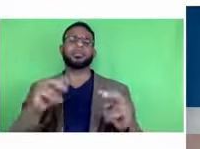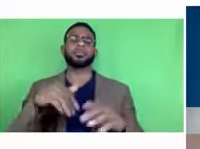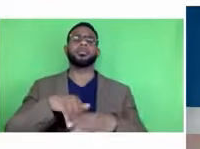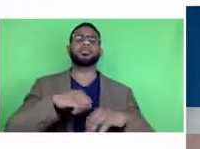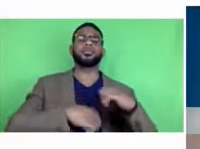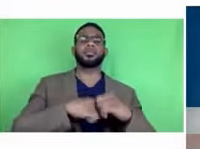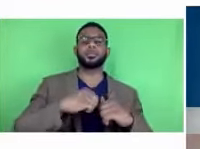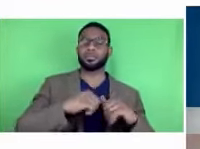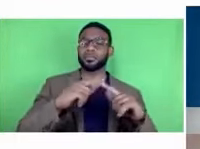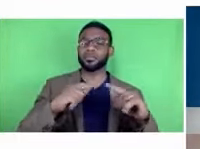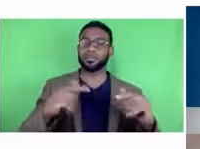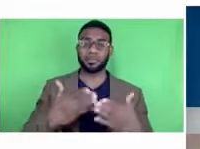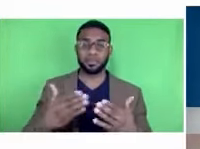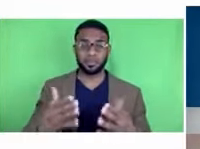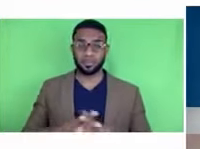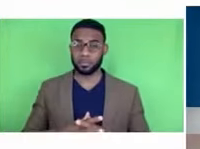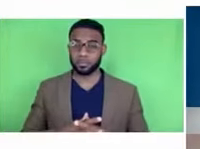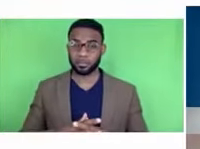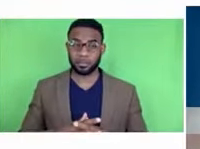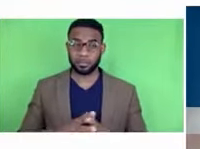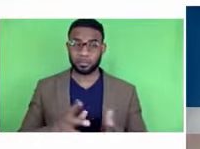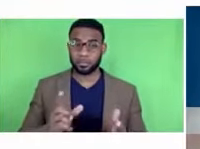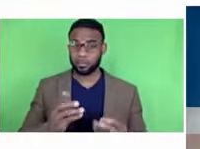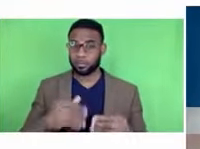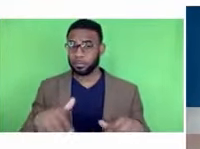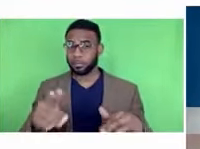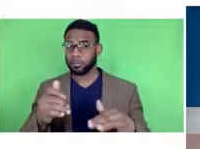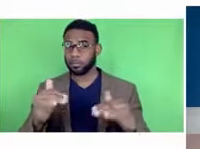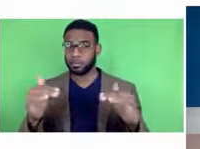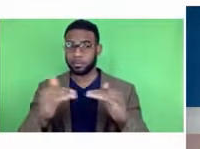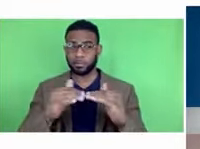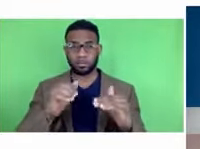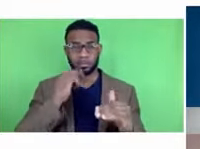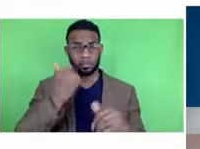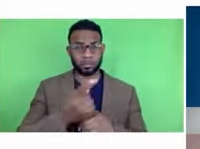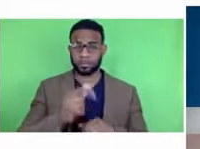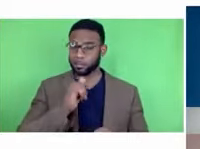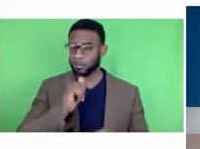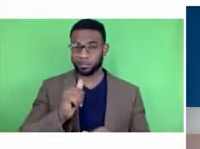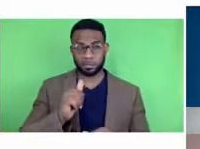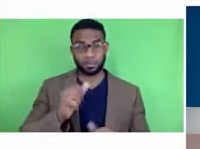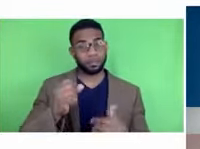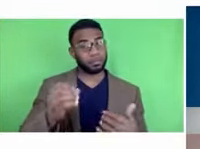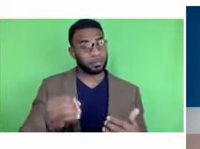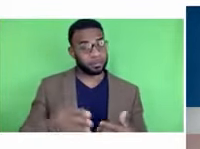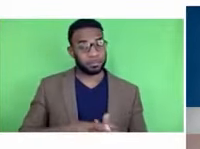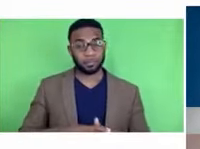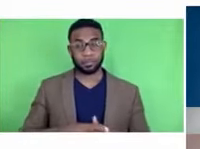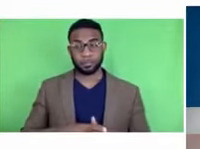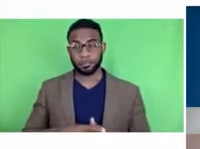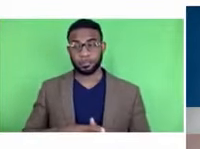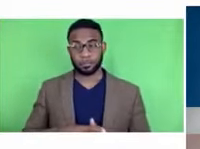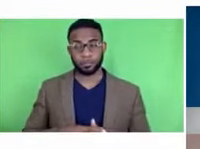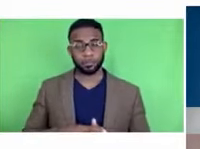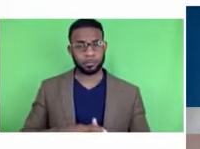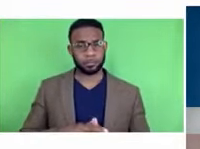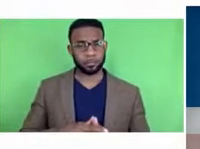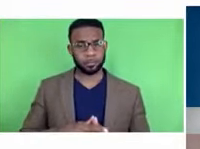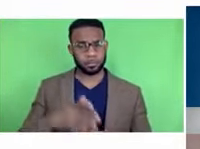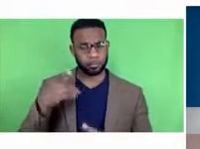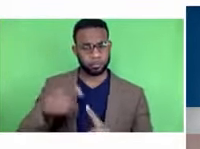and all kinds of things where the playing field's not even for everybody. And so when it comes to education, we're